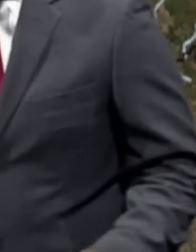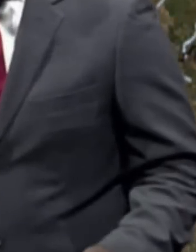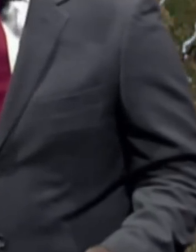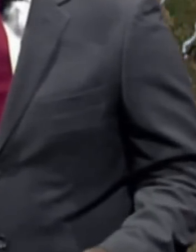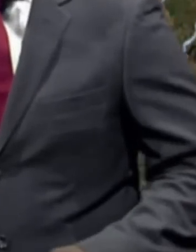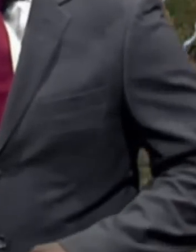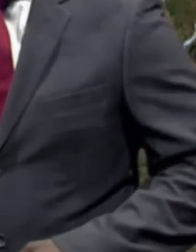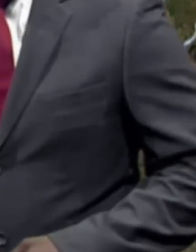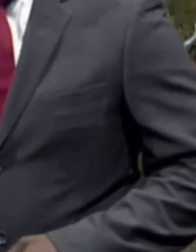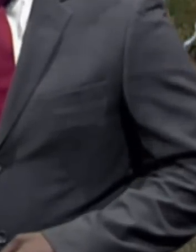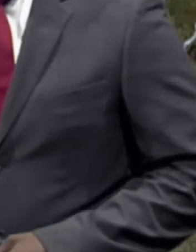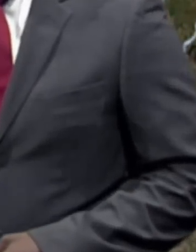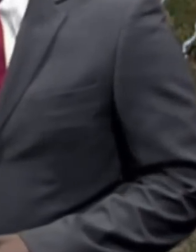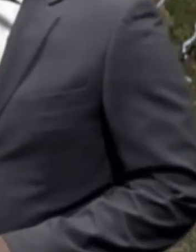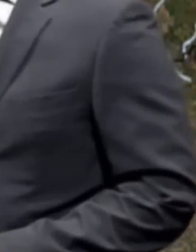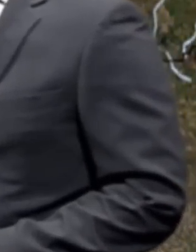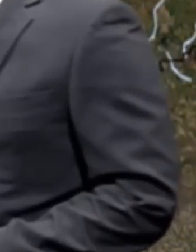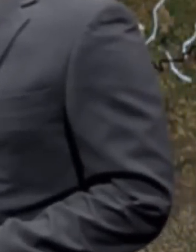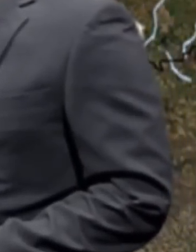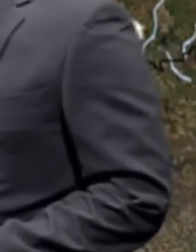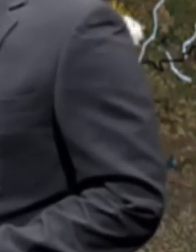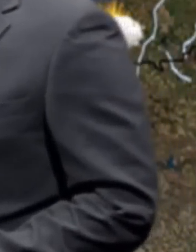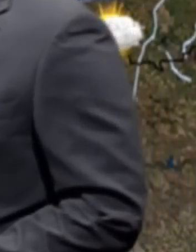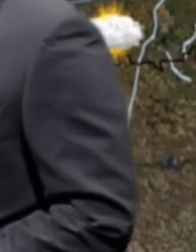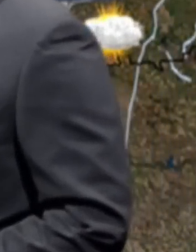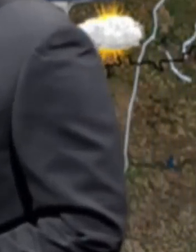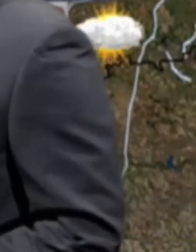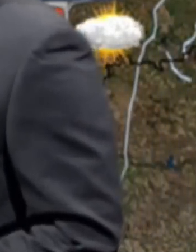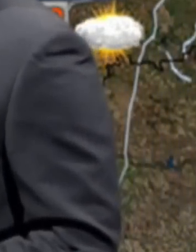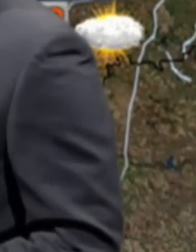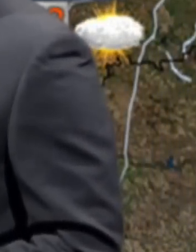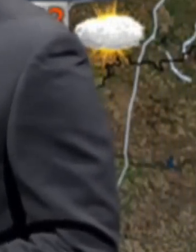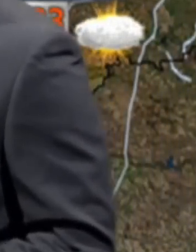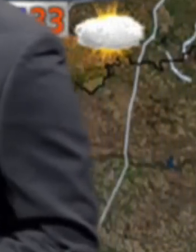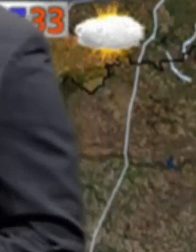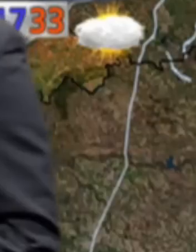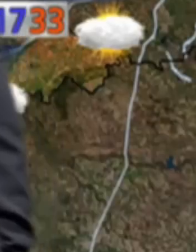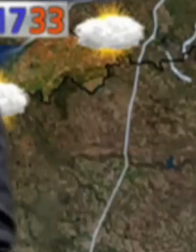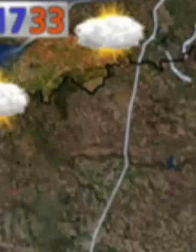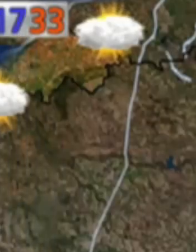le tlantlhaso o tsheze di kgadi re thafela ho mashome a mararo a metso e mmedi ka ofela re shebile hona ka